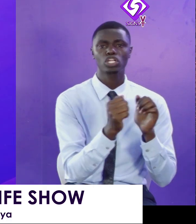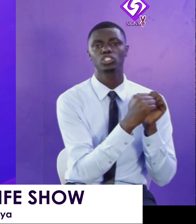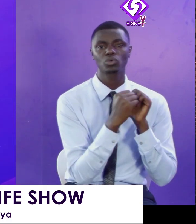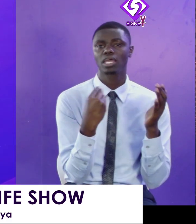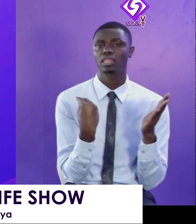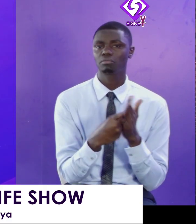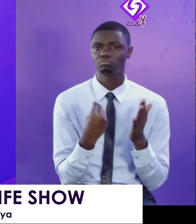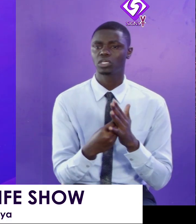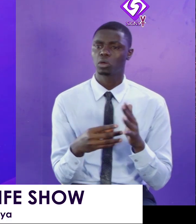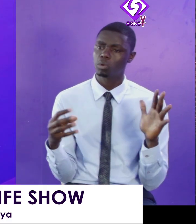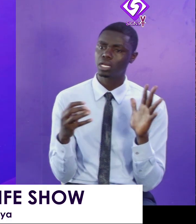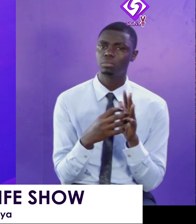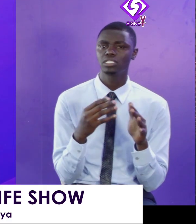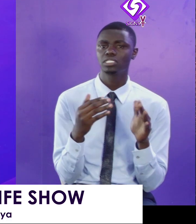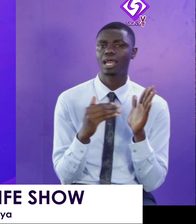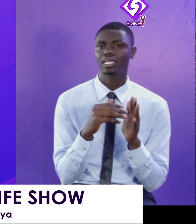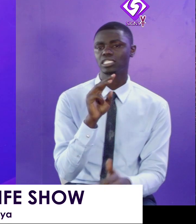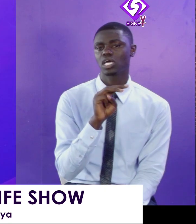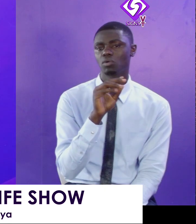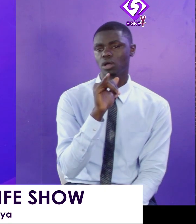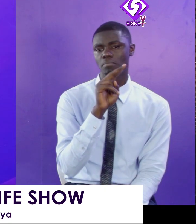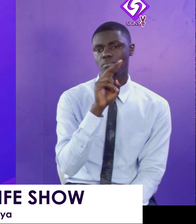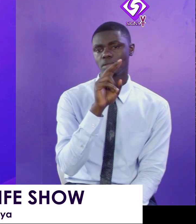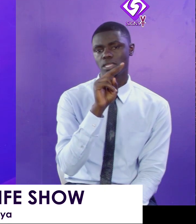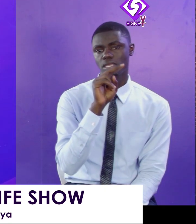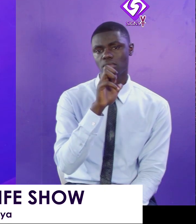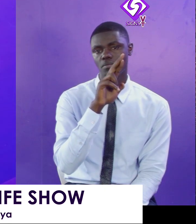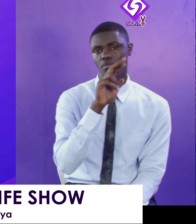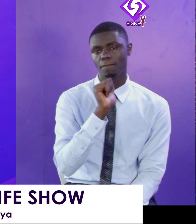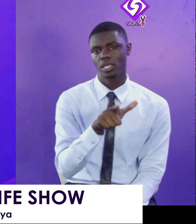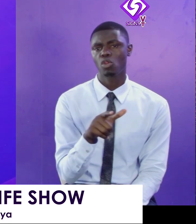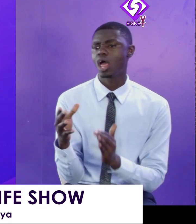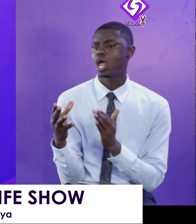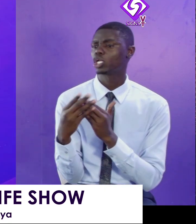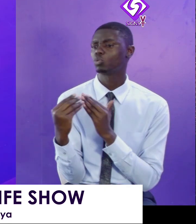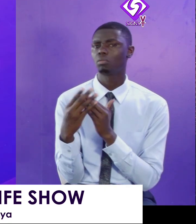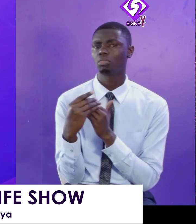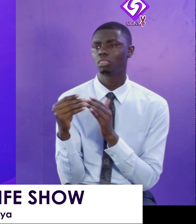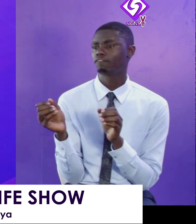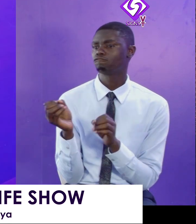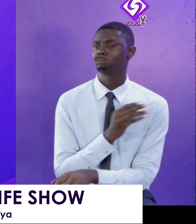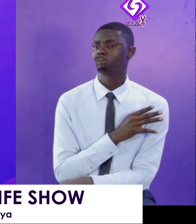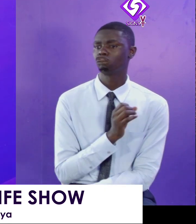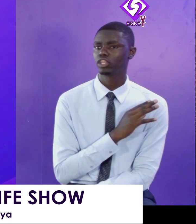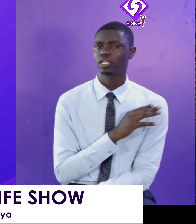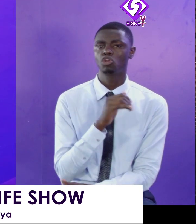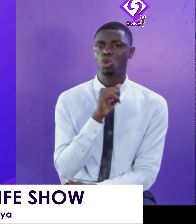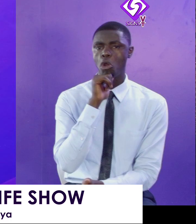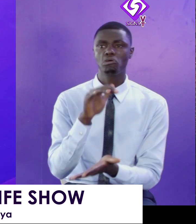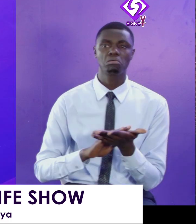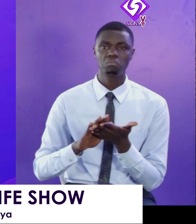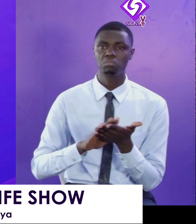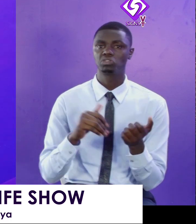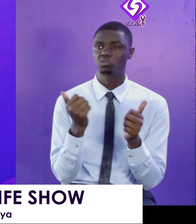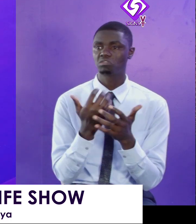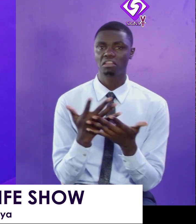our minerals. Yeah. Not so much like the dollar. The dollar is very much fiat. It's not based on